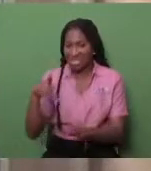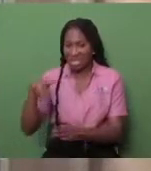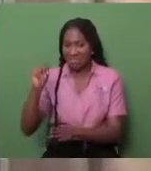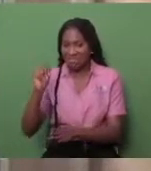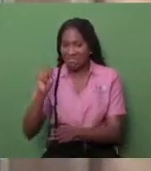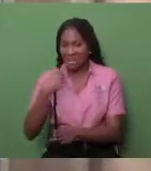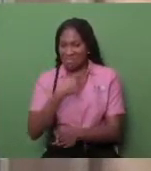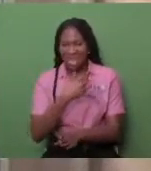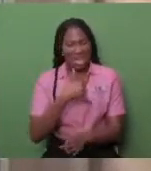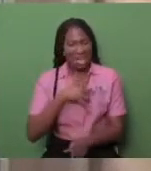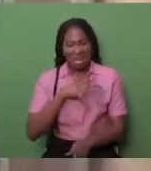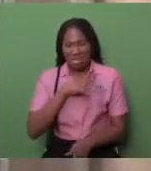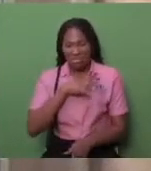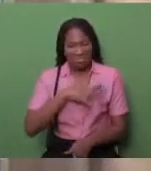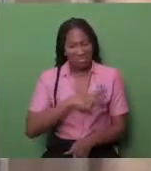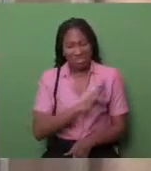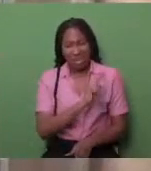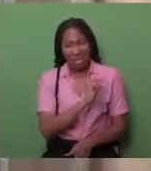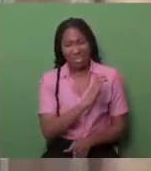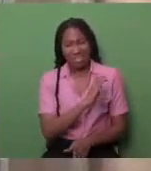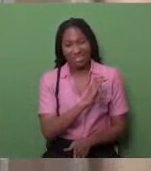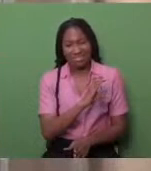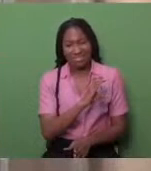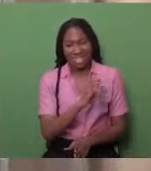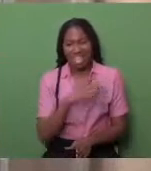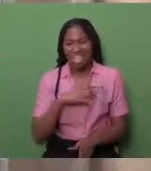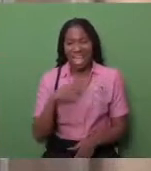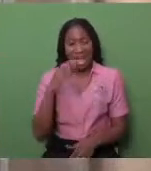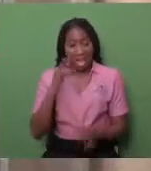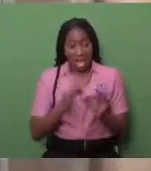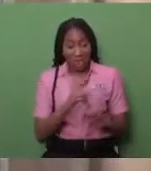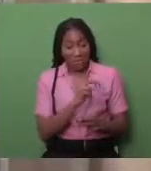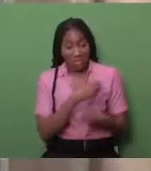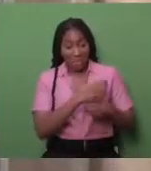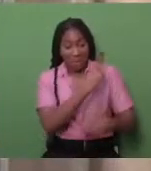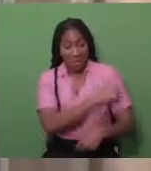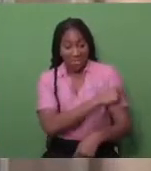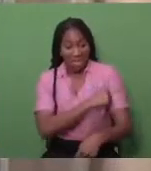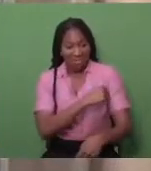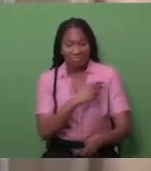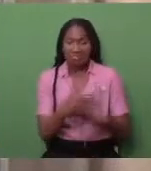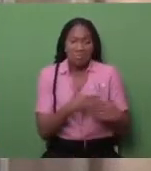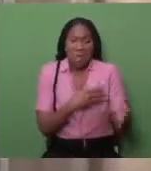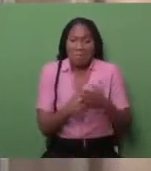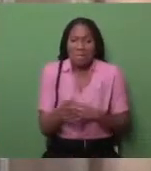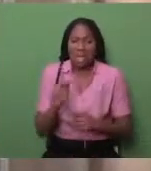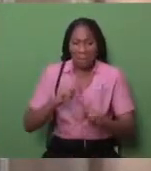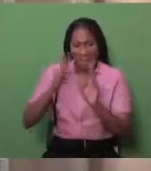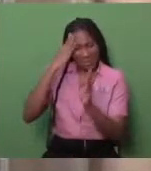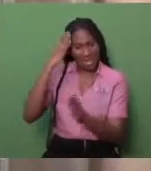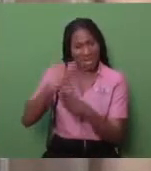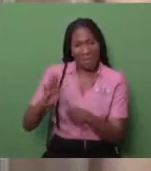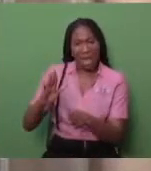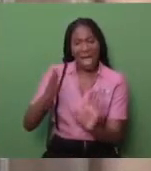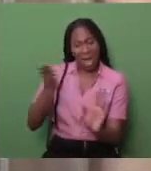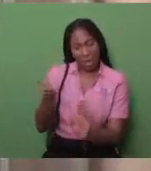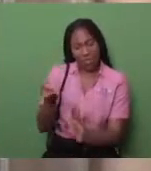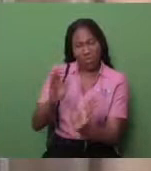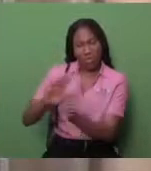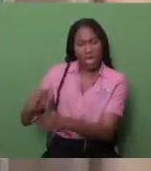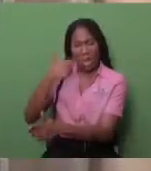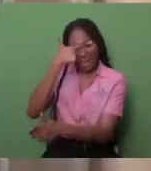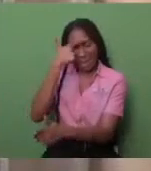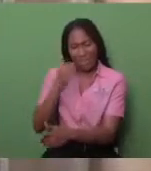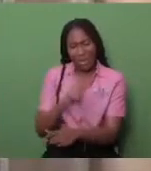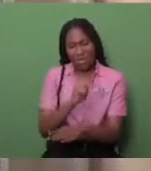They have no issue with letting people die if it suits their political purposes. When we consider the pressures that